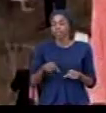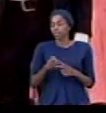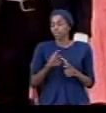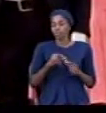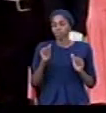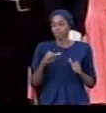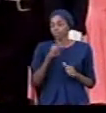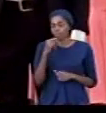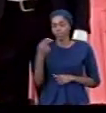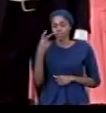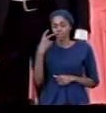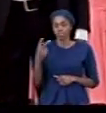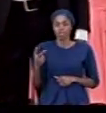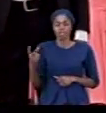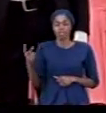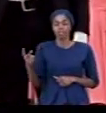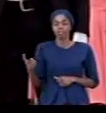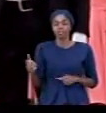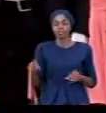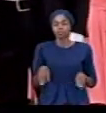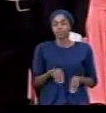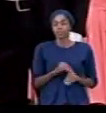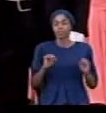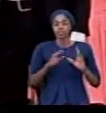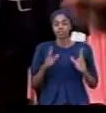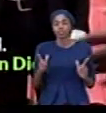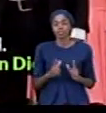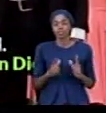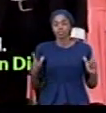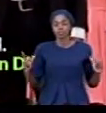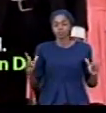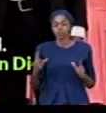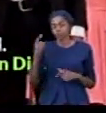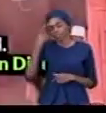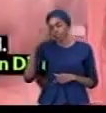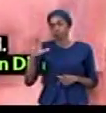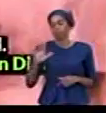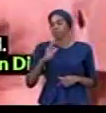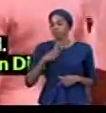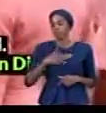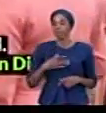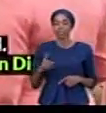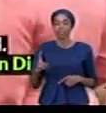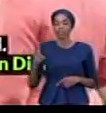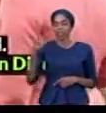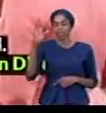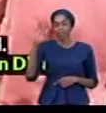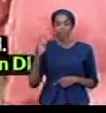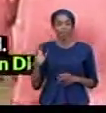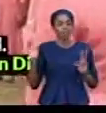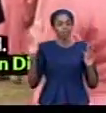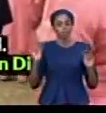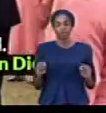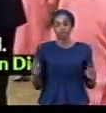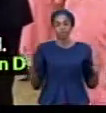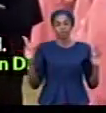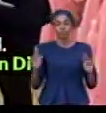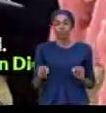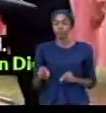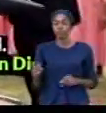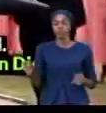see. Nothing's too big for my God. No, nothing's too big for